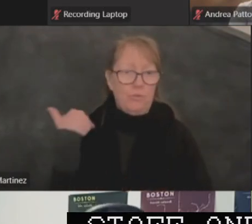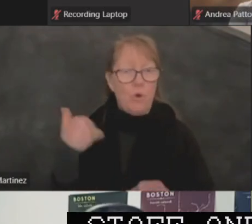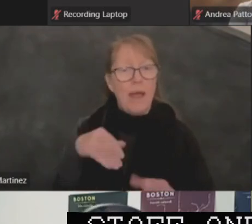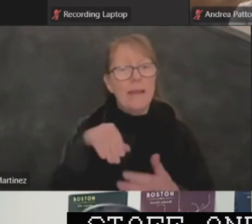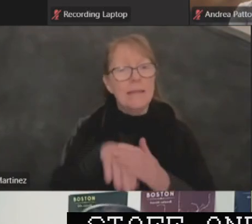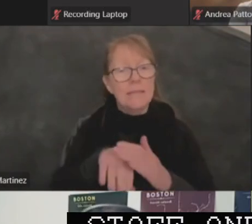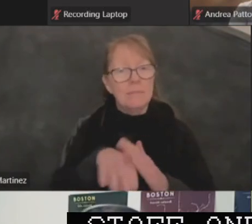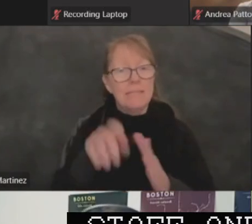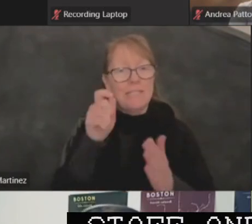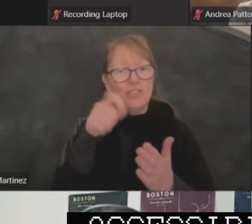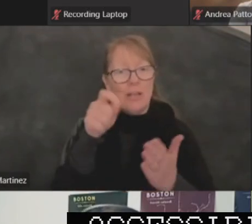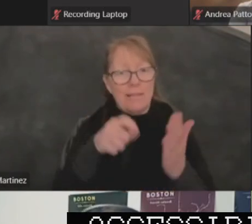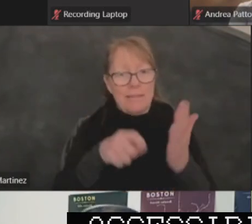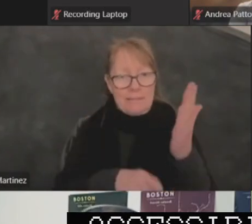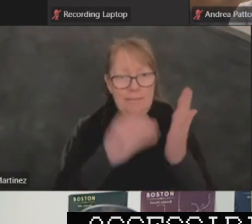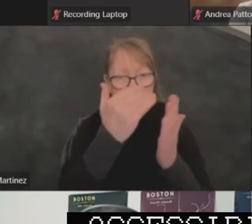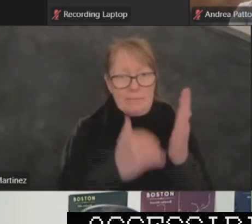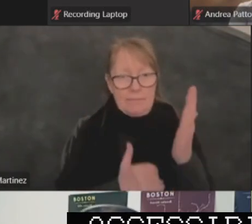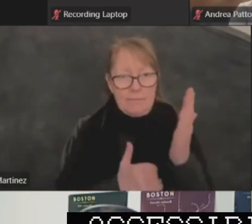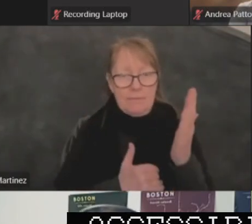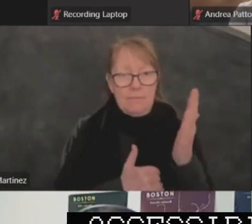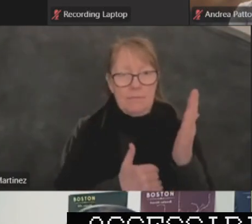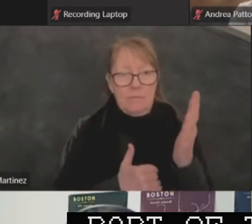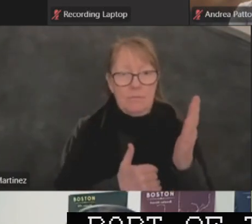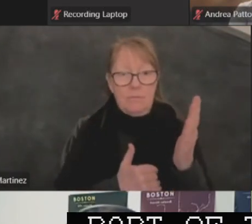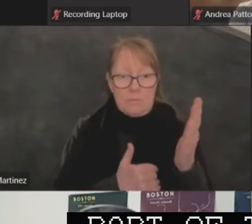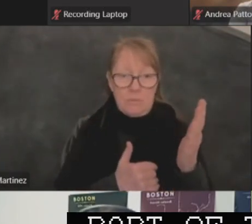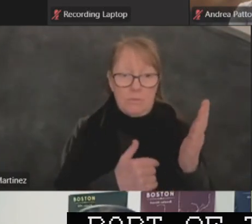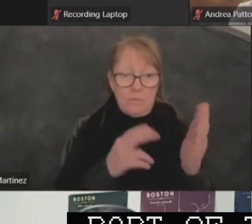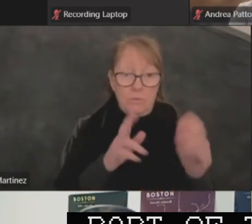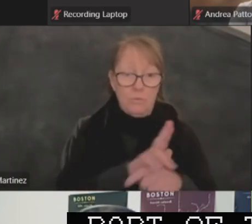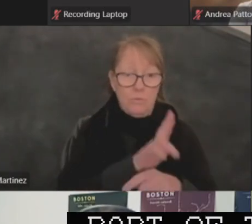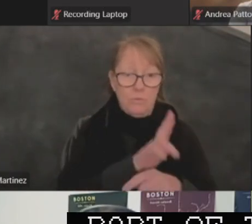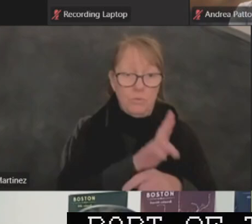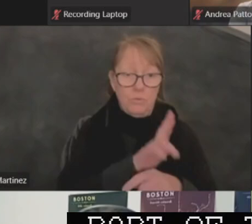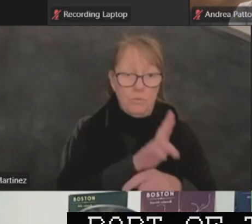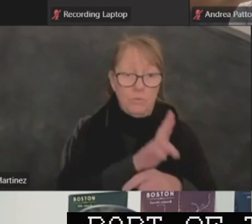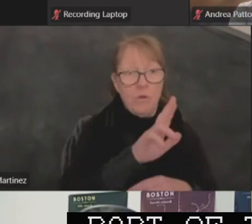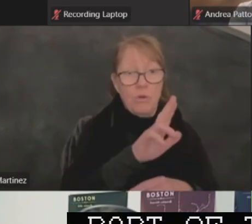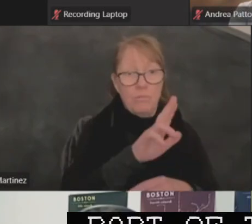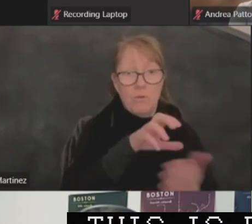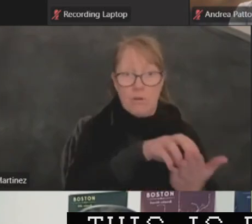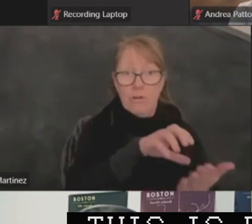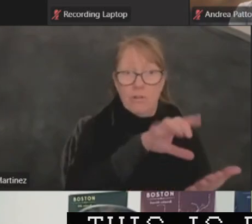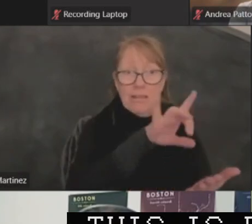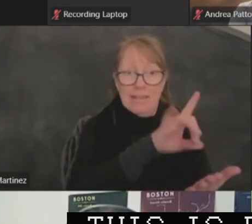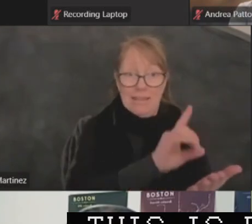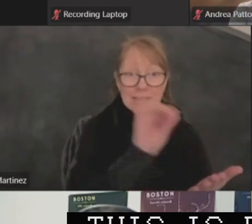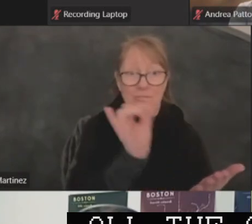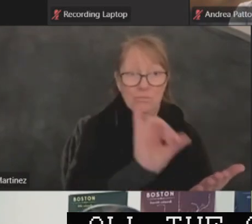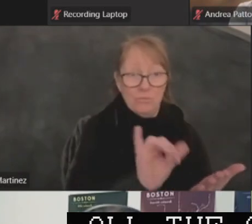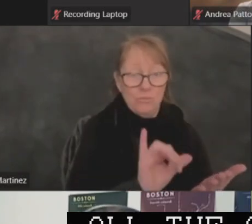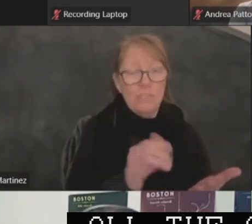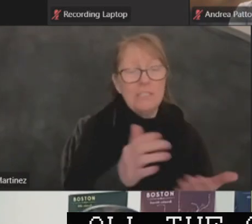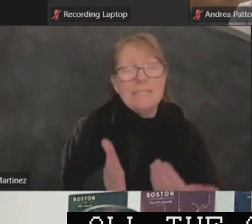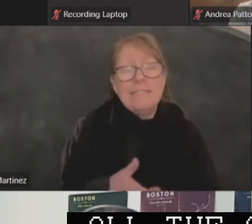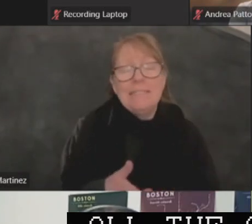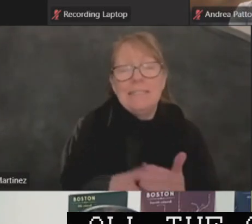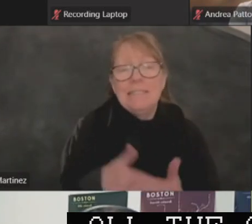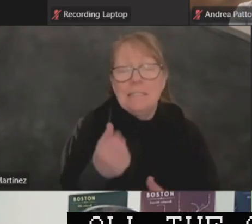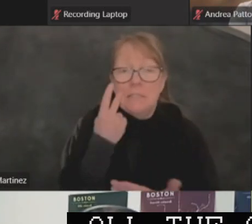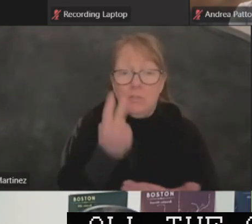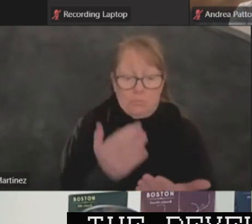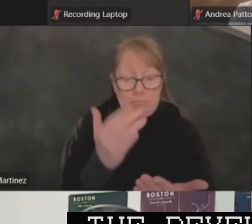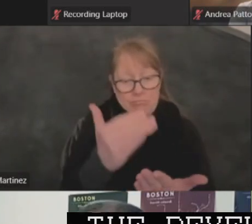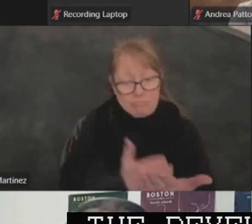summary of all the accessibility points in a development. So it's very easy for you to review these developments